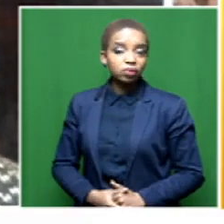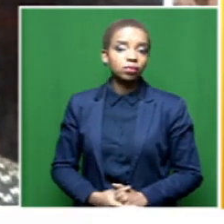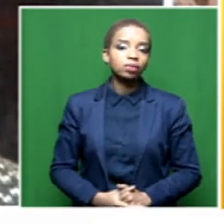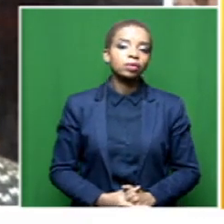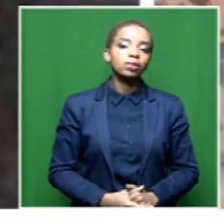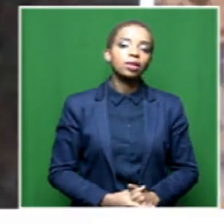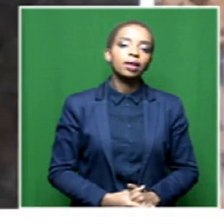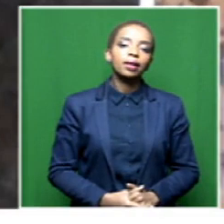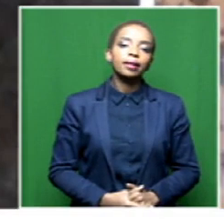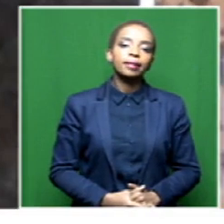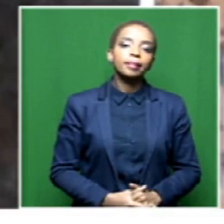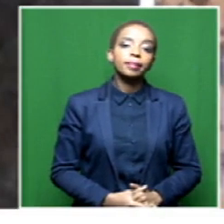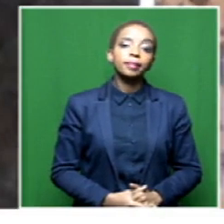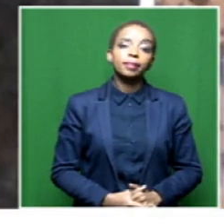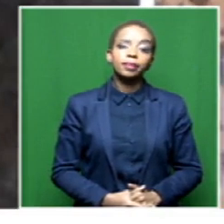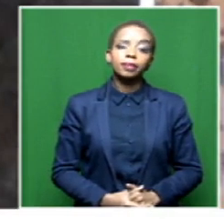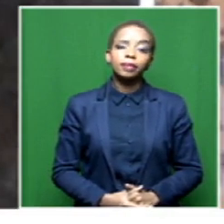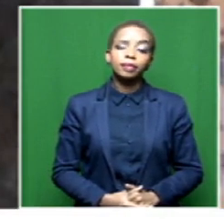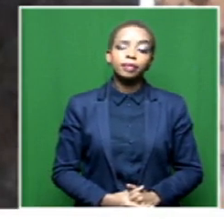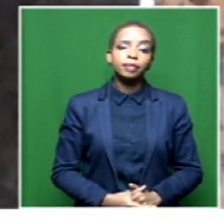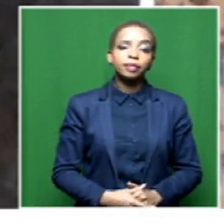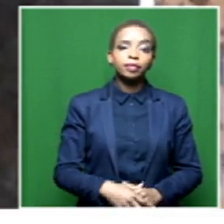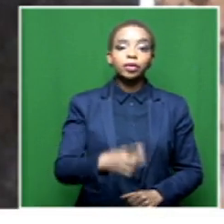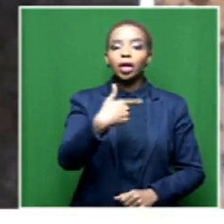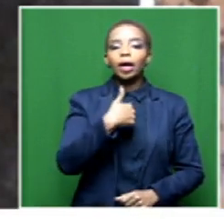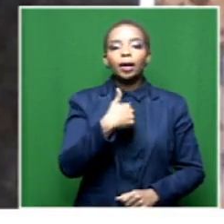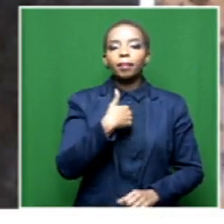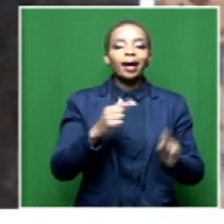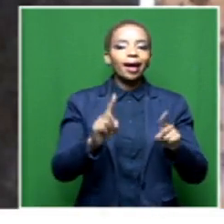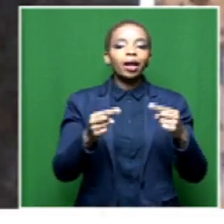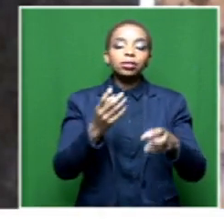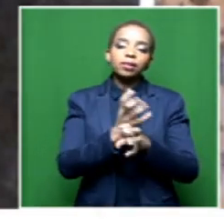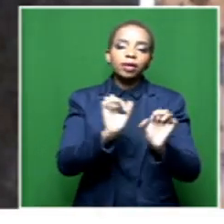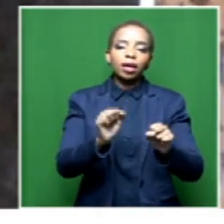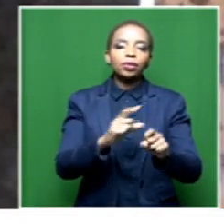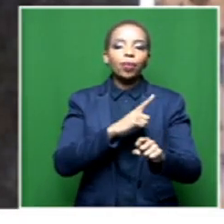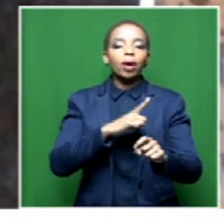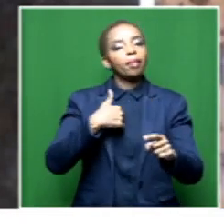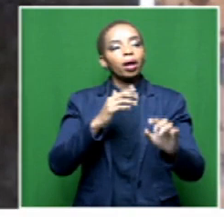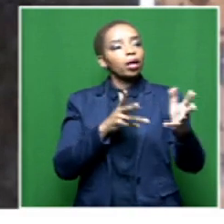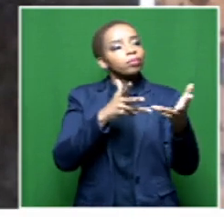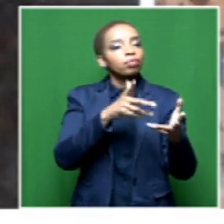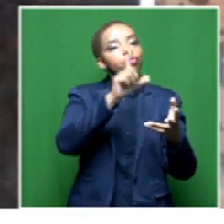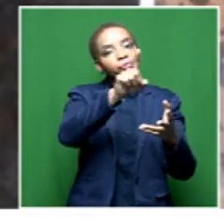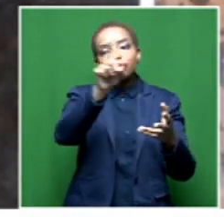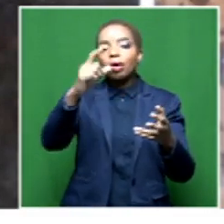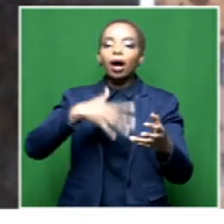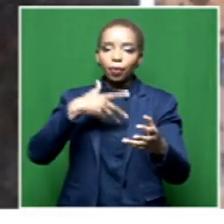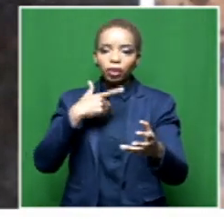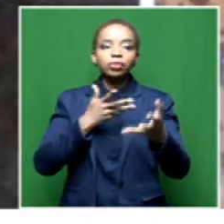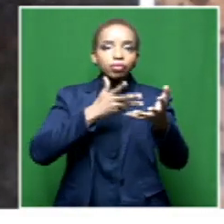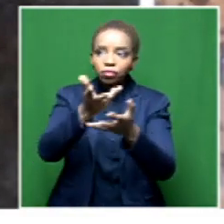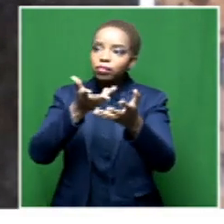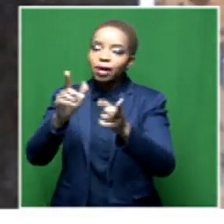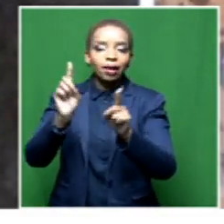You know, it's tough because I cannot, number two, I cannot interact with other artists, other talents that I want to interact with.